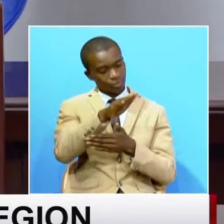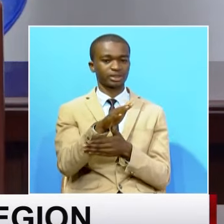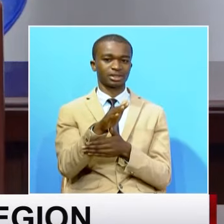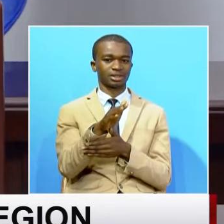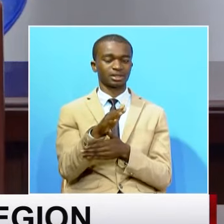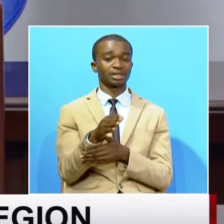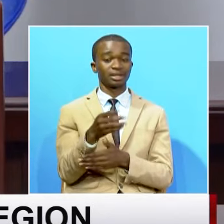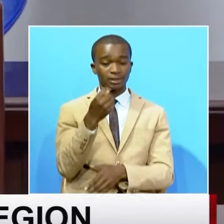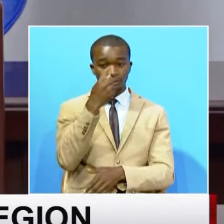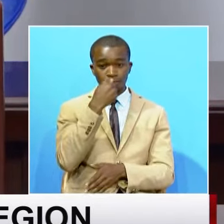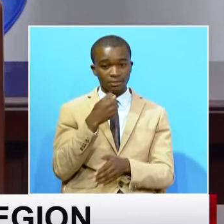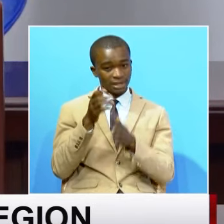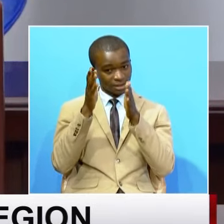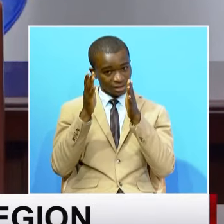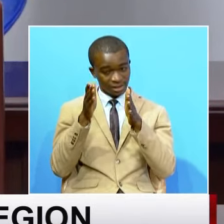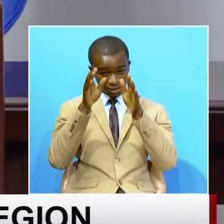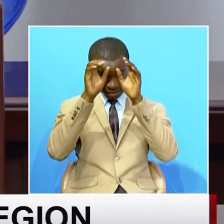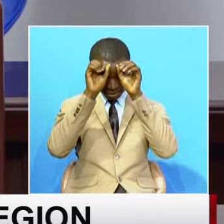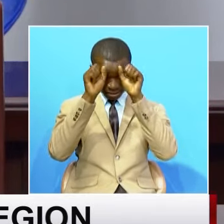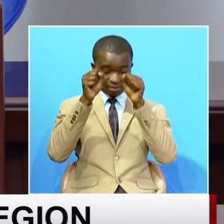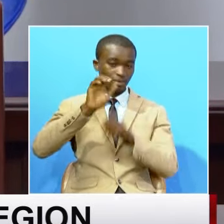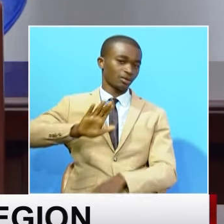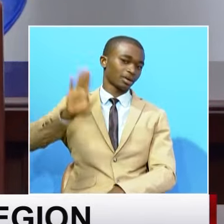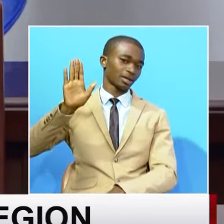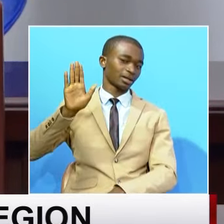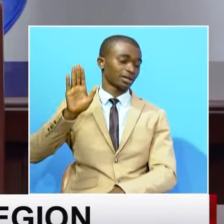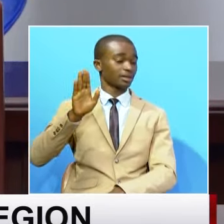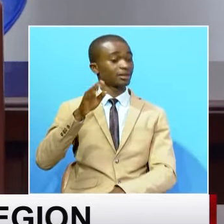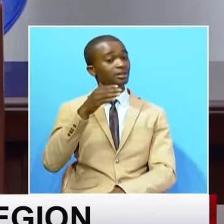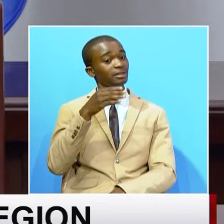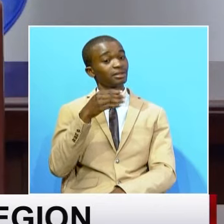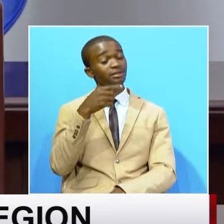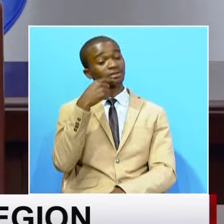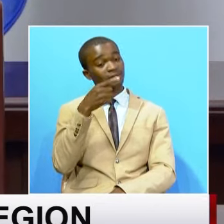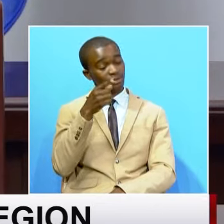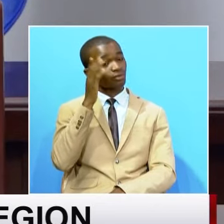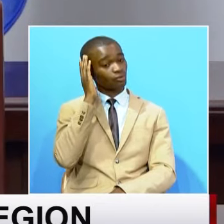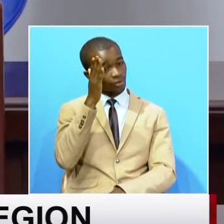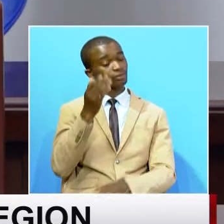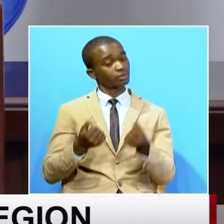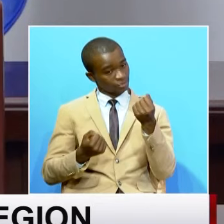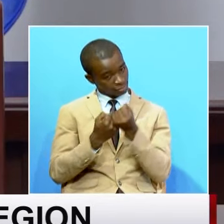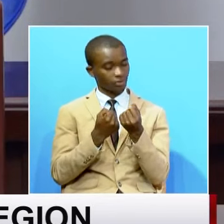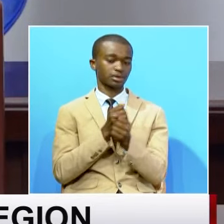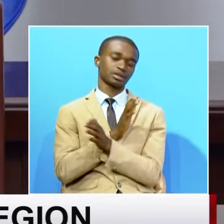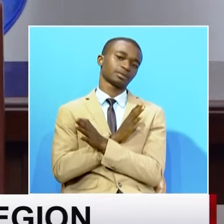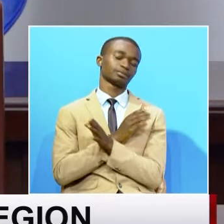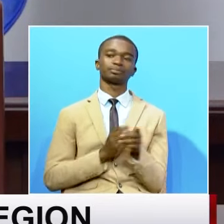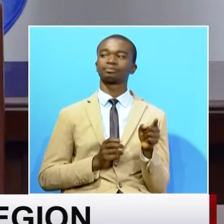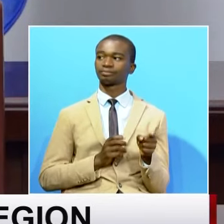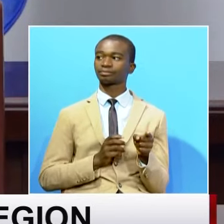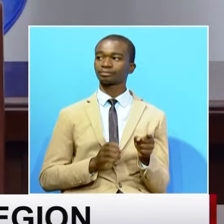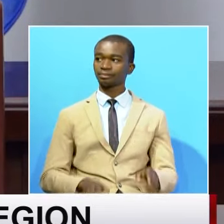Tanzanian President Dr. Samia Suluhu Hassan, of Zambia's support. It would be remiss